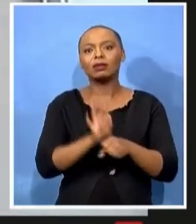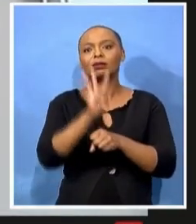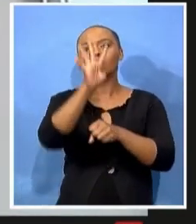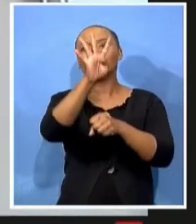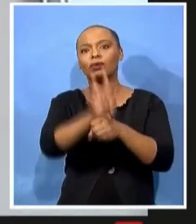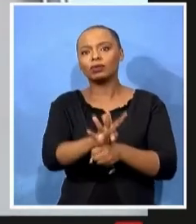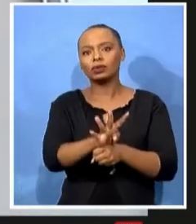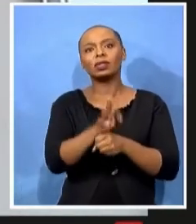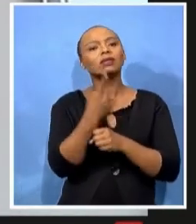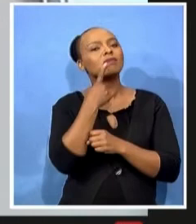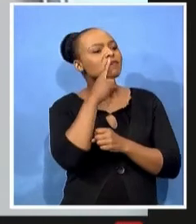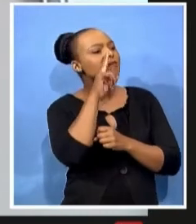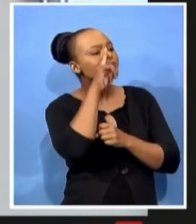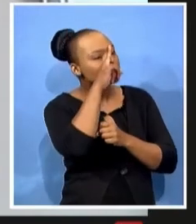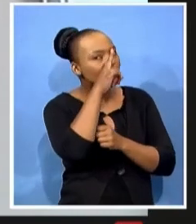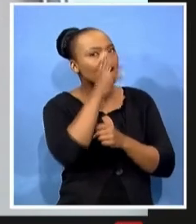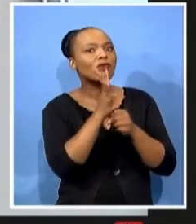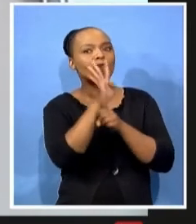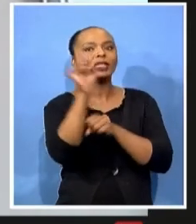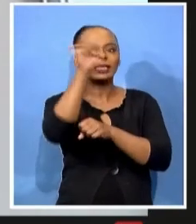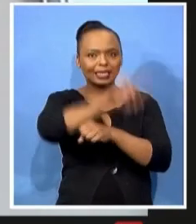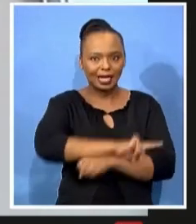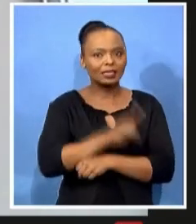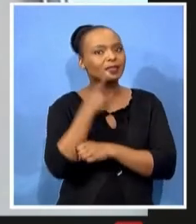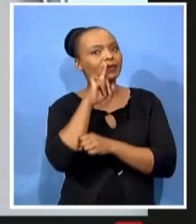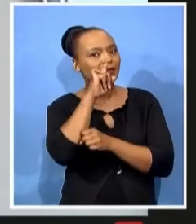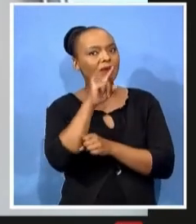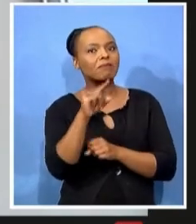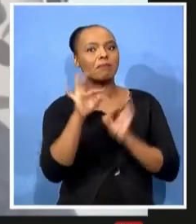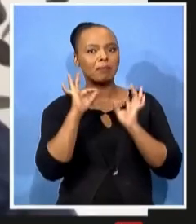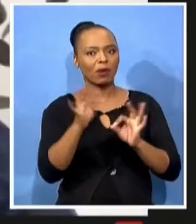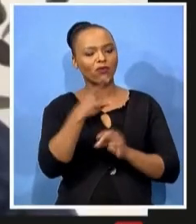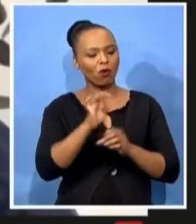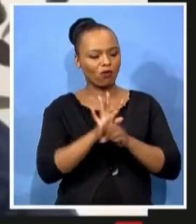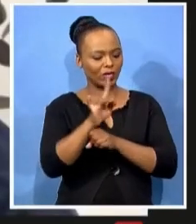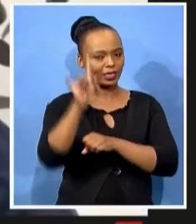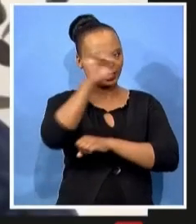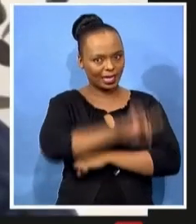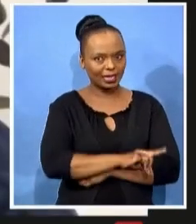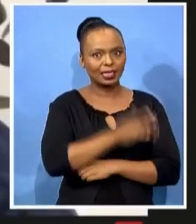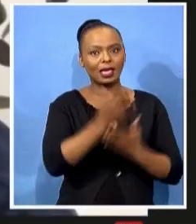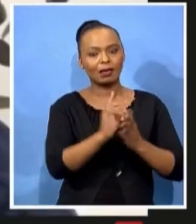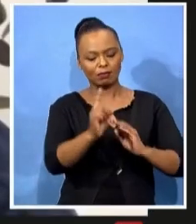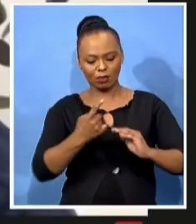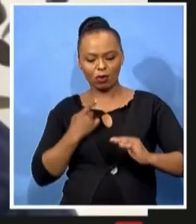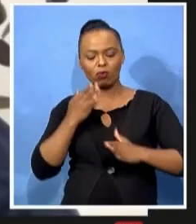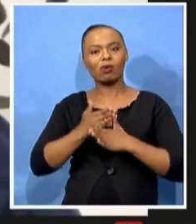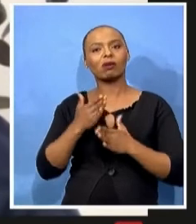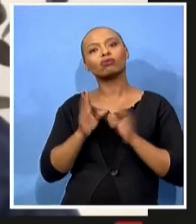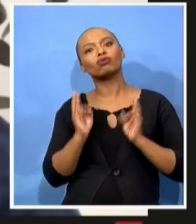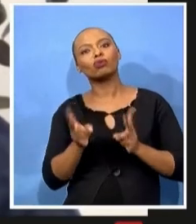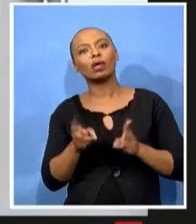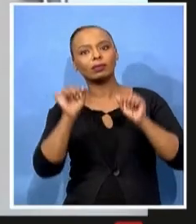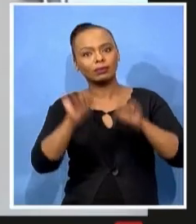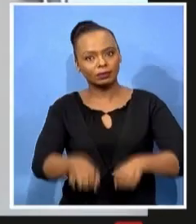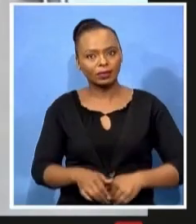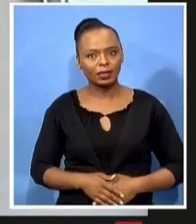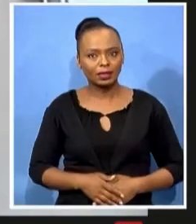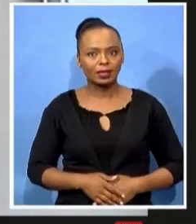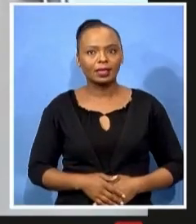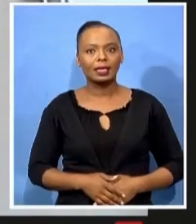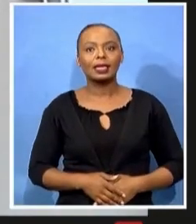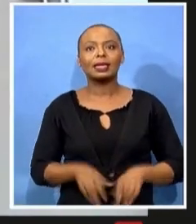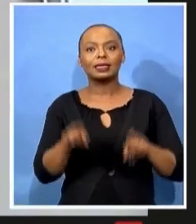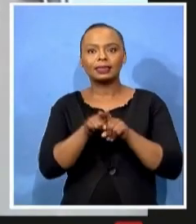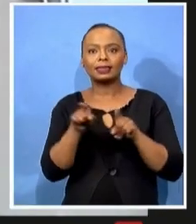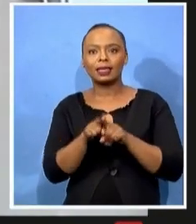so that they could come and go quite regularly to get children to school, to get children back from schools.